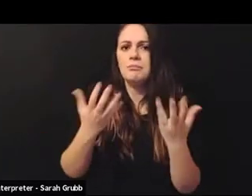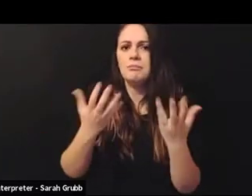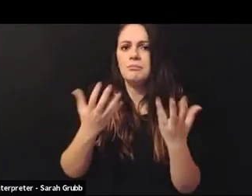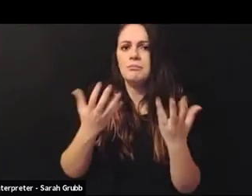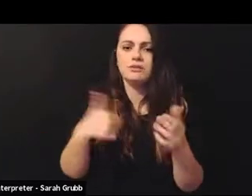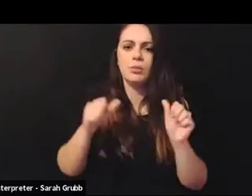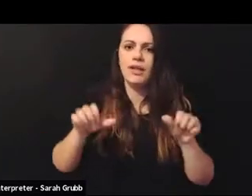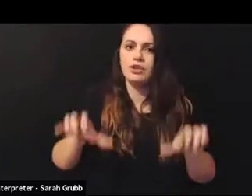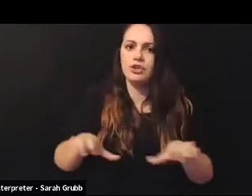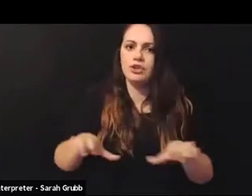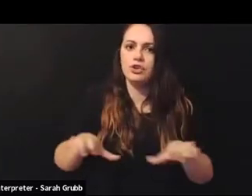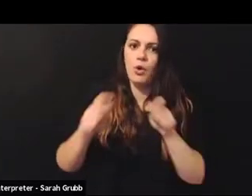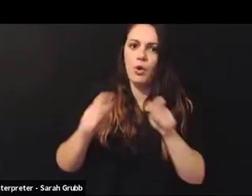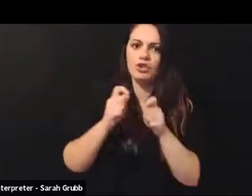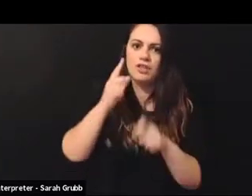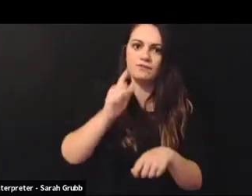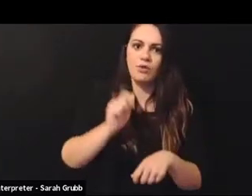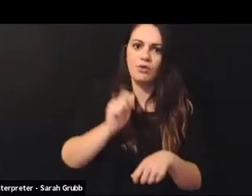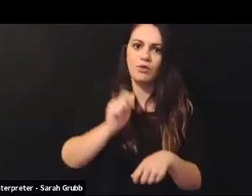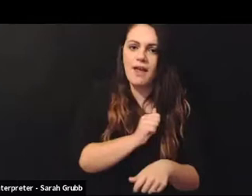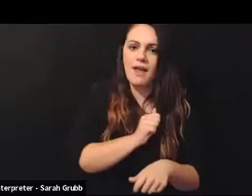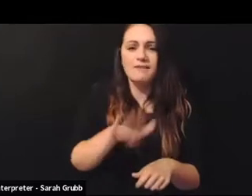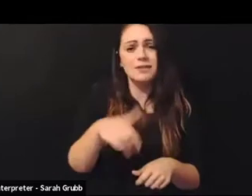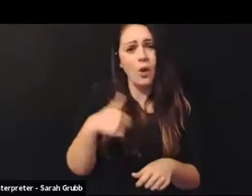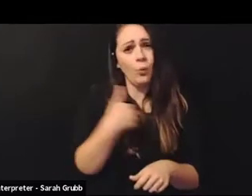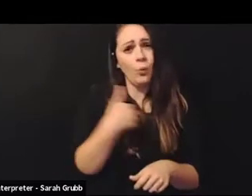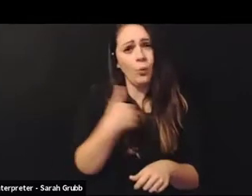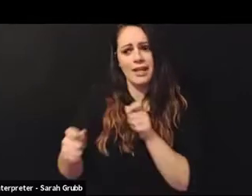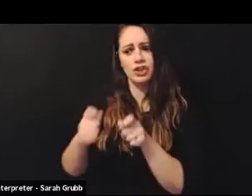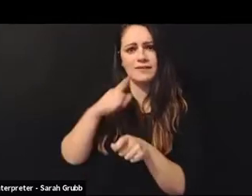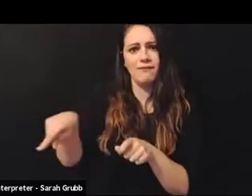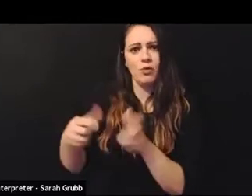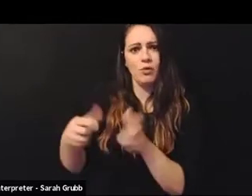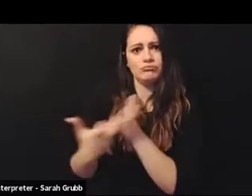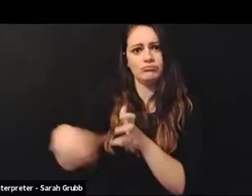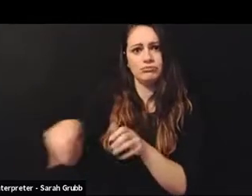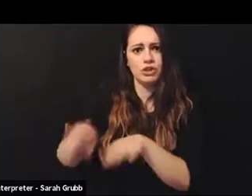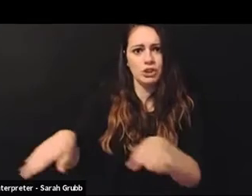that for children who need those kind of environmental accommodations.